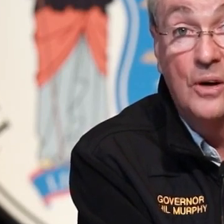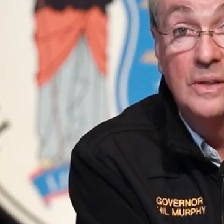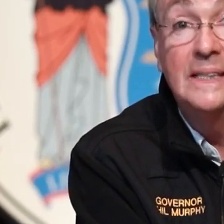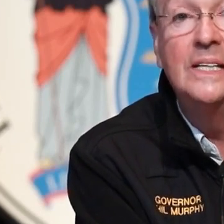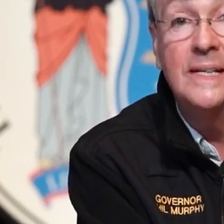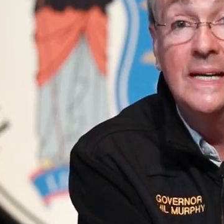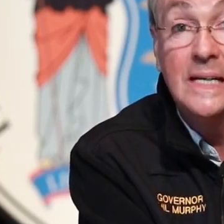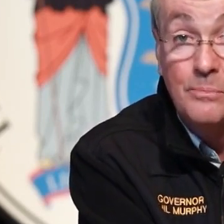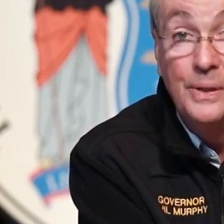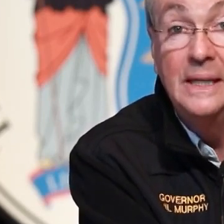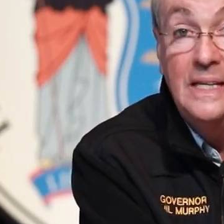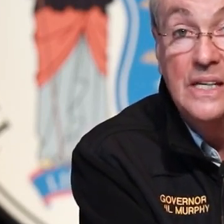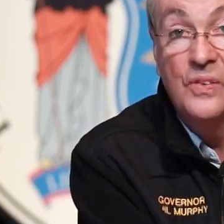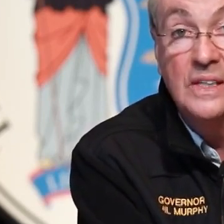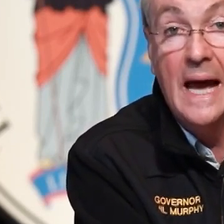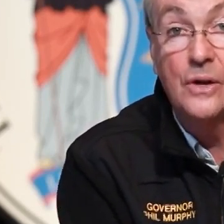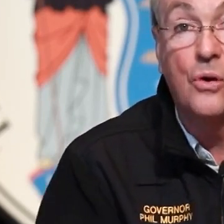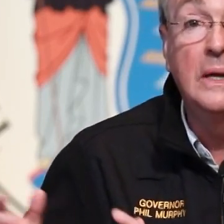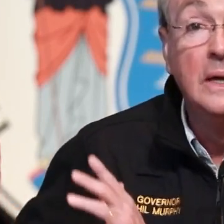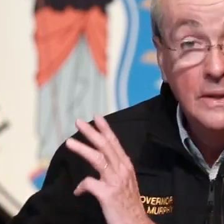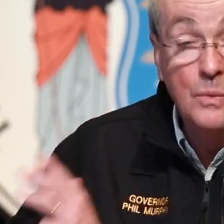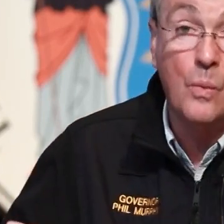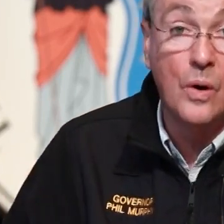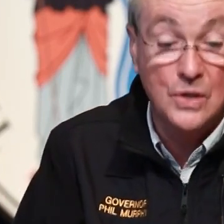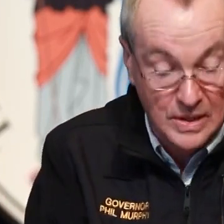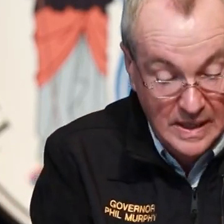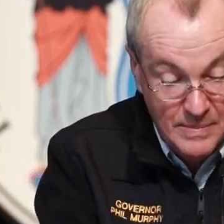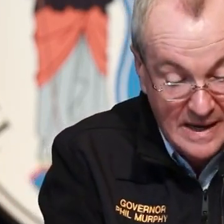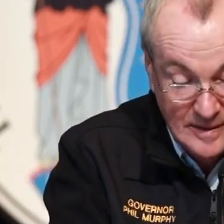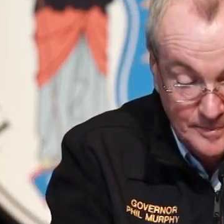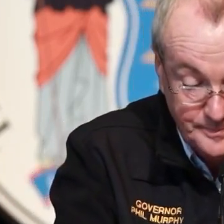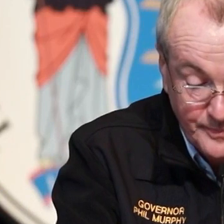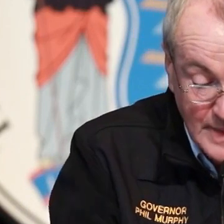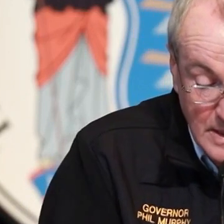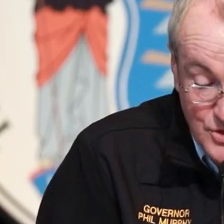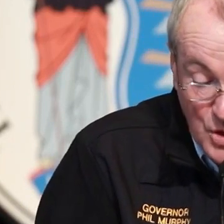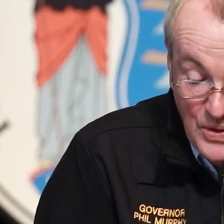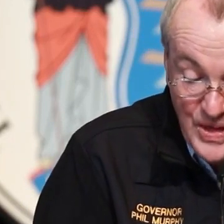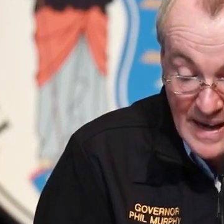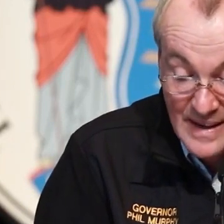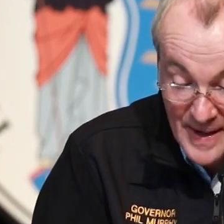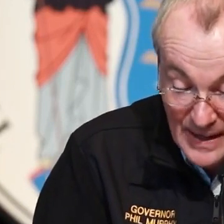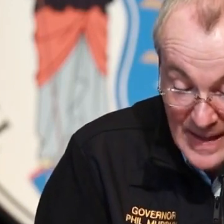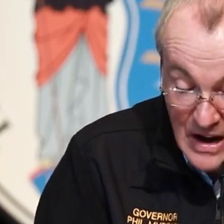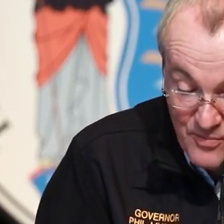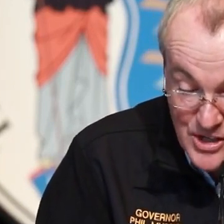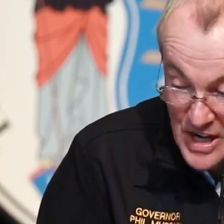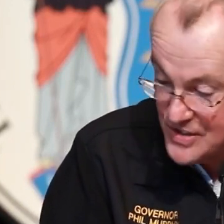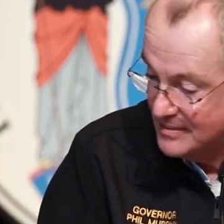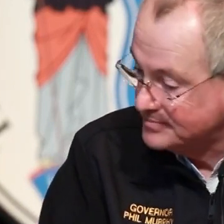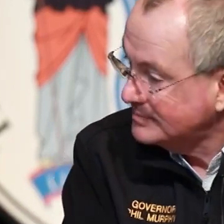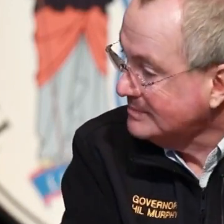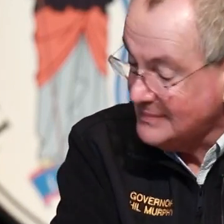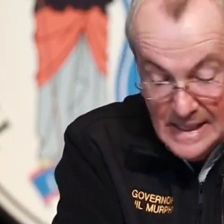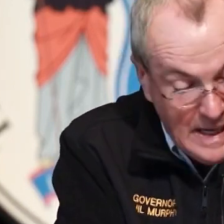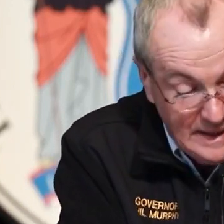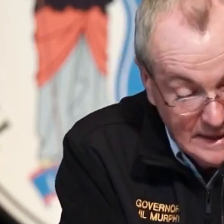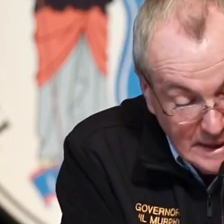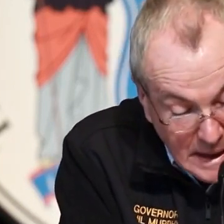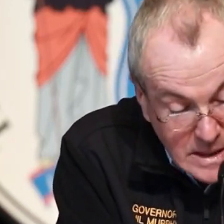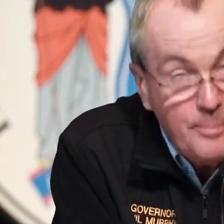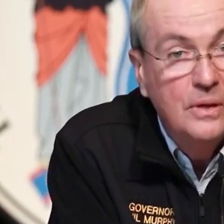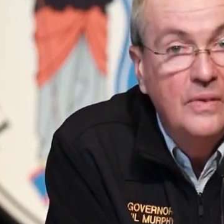and virulent, is in a completely different category than what we're talking about here. So with that, now that I got that off my chest,